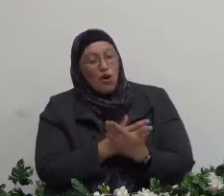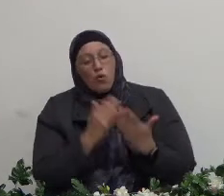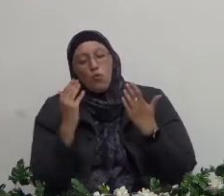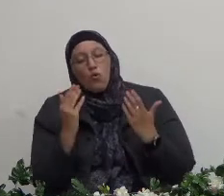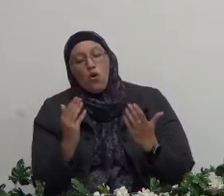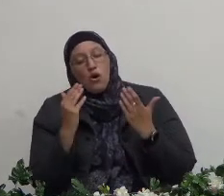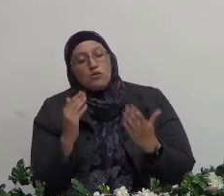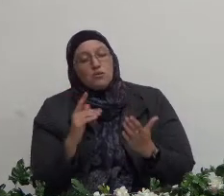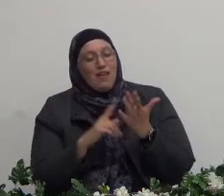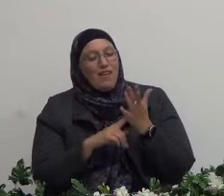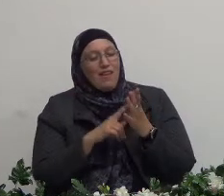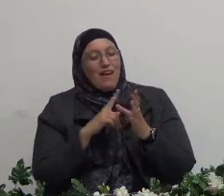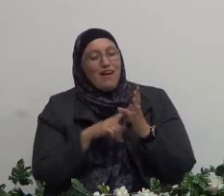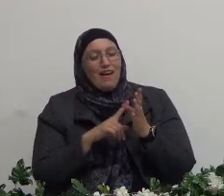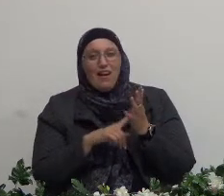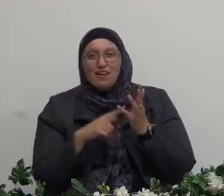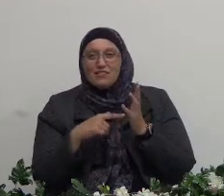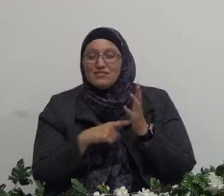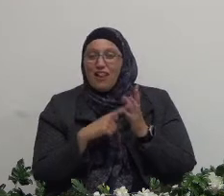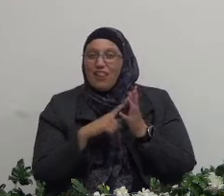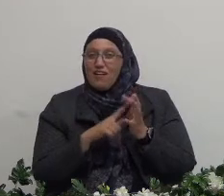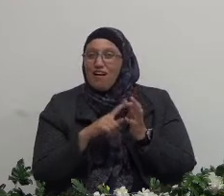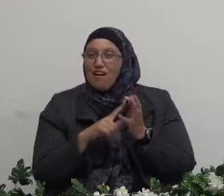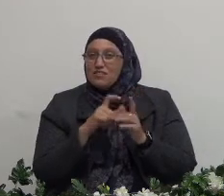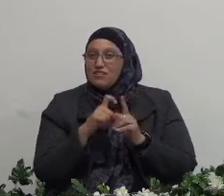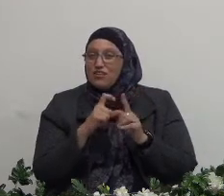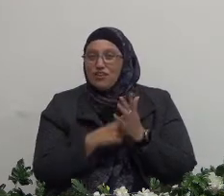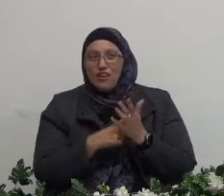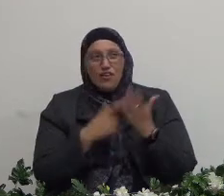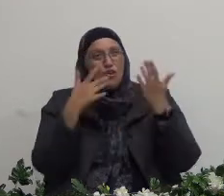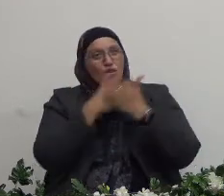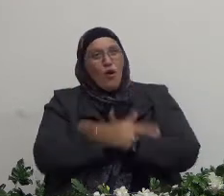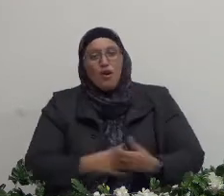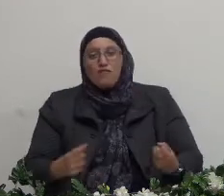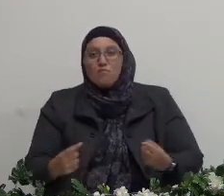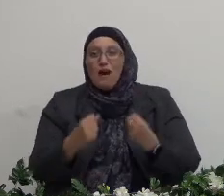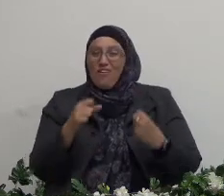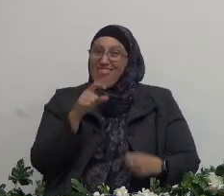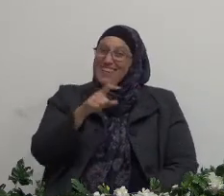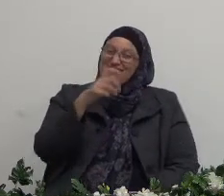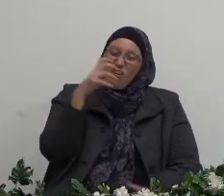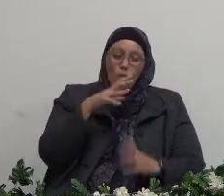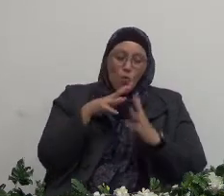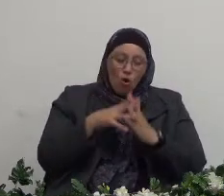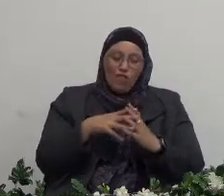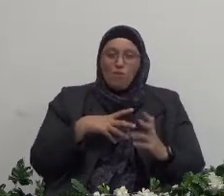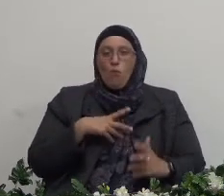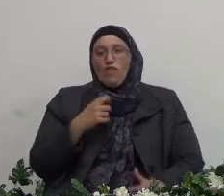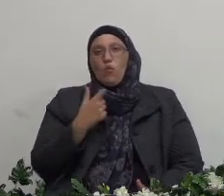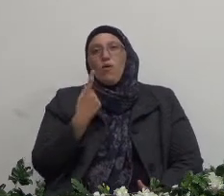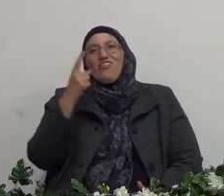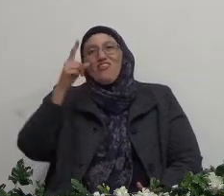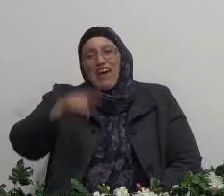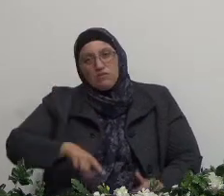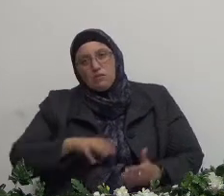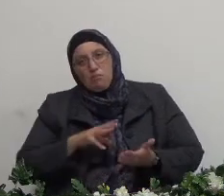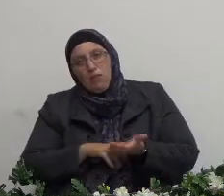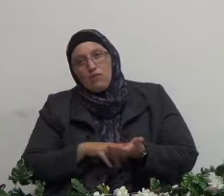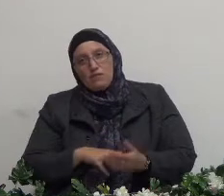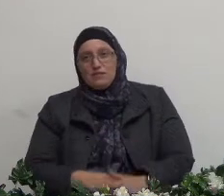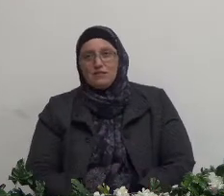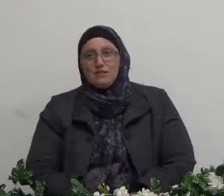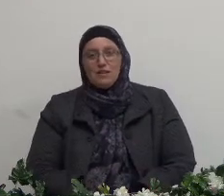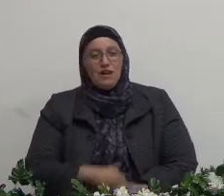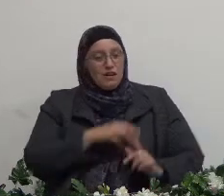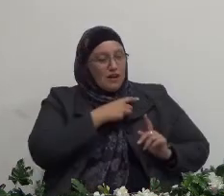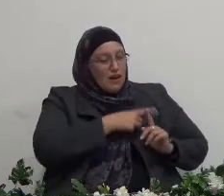months in your life. That one night is worth more than 1,000 nights. And all the actions that you do are